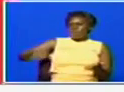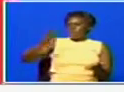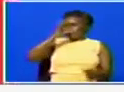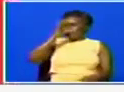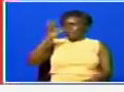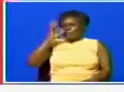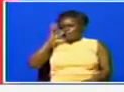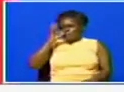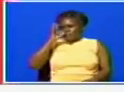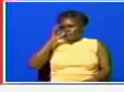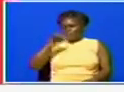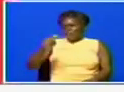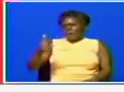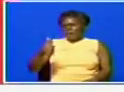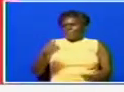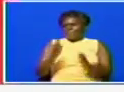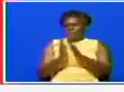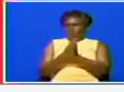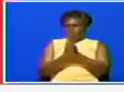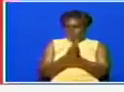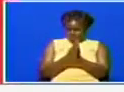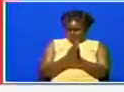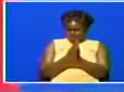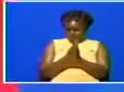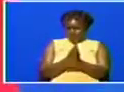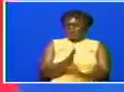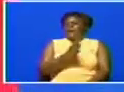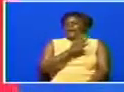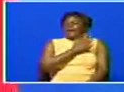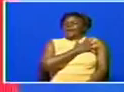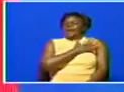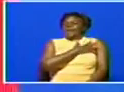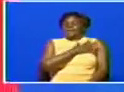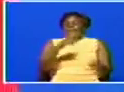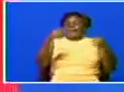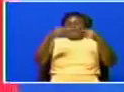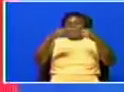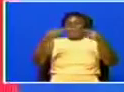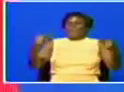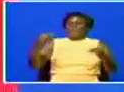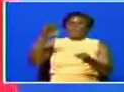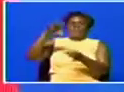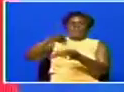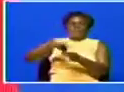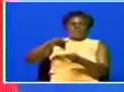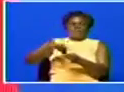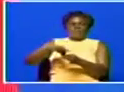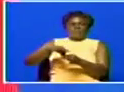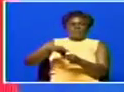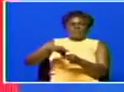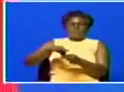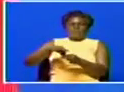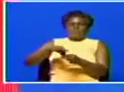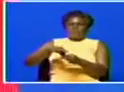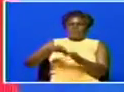Nyeri. Na katika taarifa nyingine ya jioni hii ni kwamba muungano wa NASA umepinga matokeo ya uchaguzi yanayowasilishwa katika